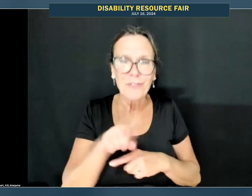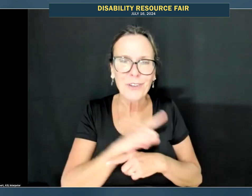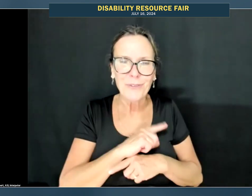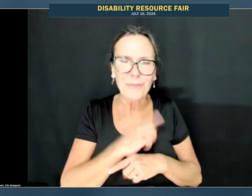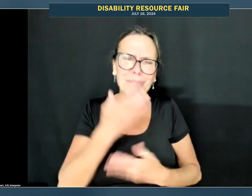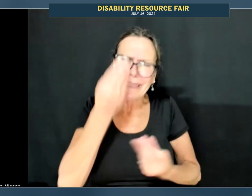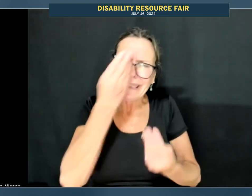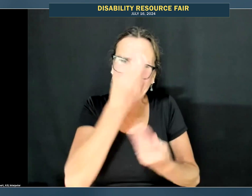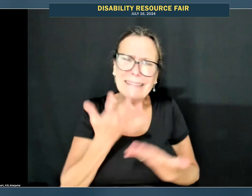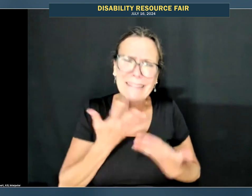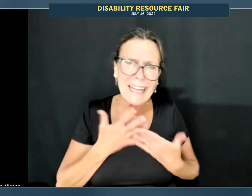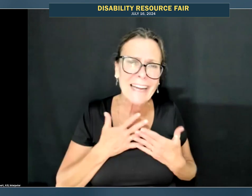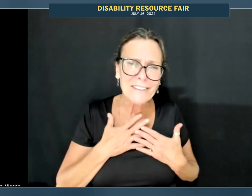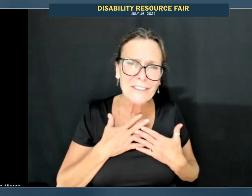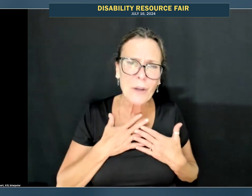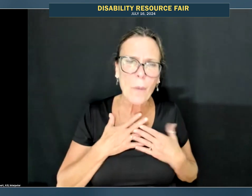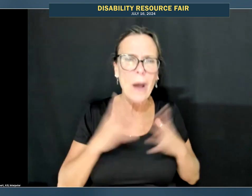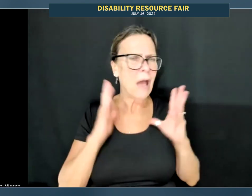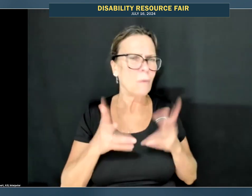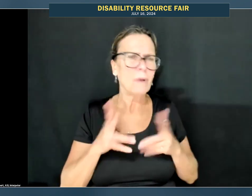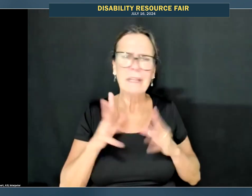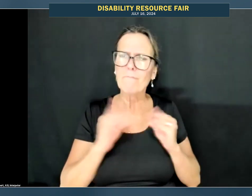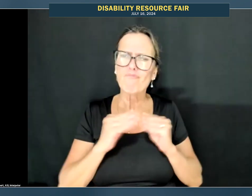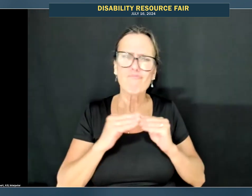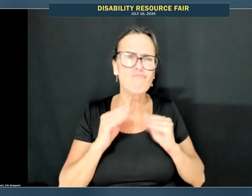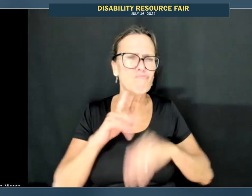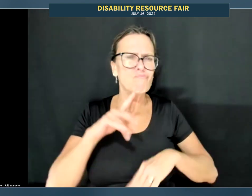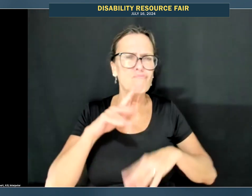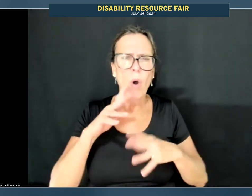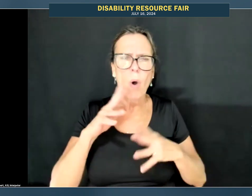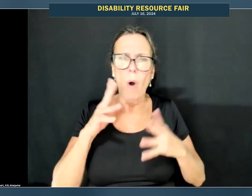everything else for questions. Just I want to throw out